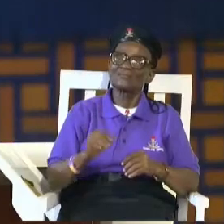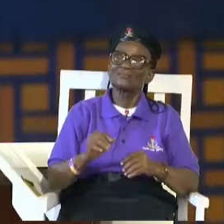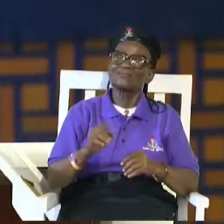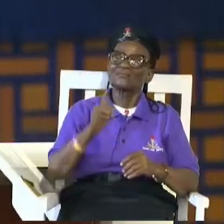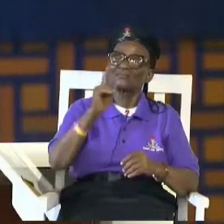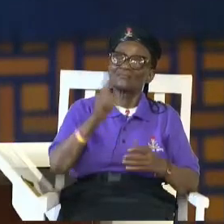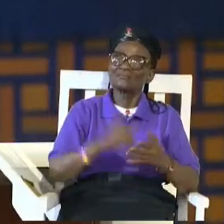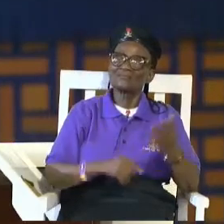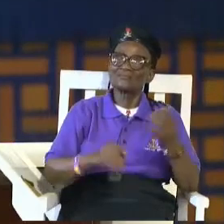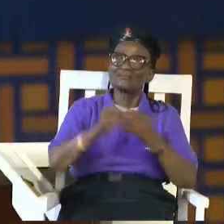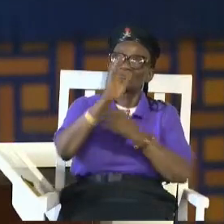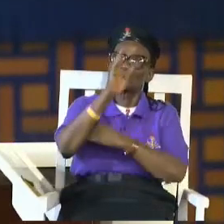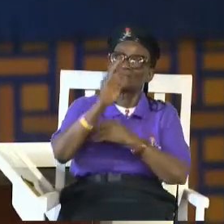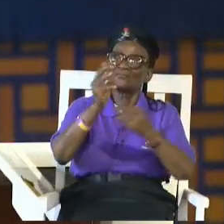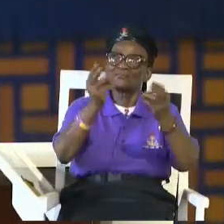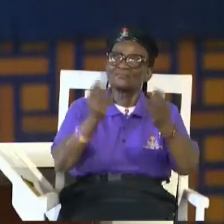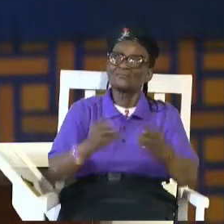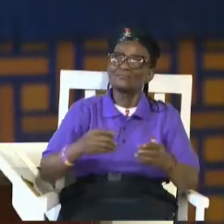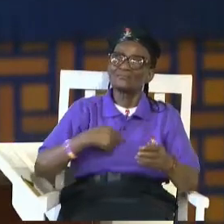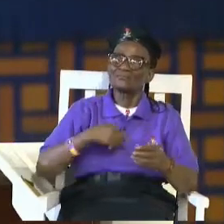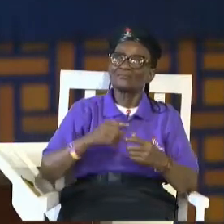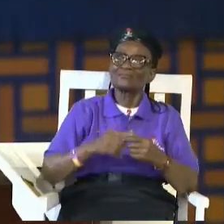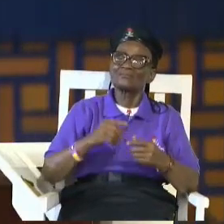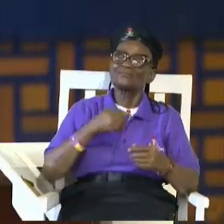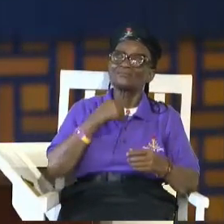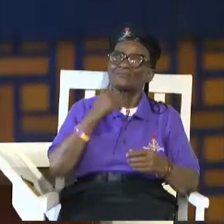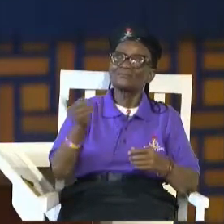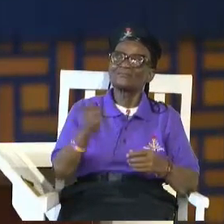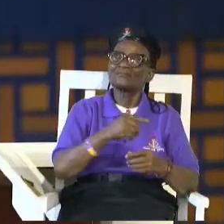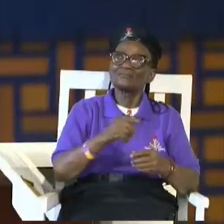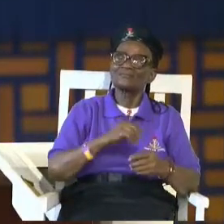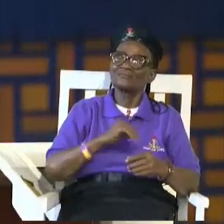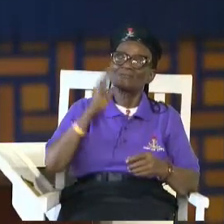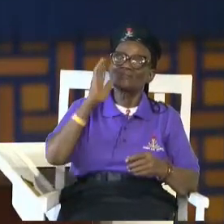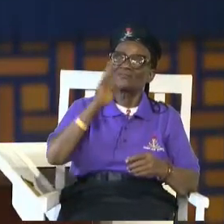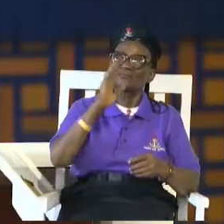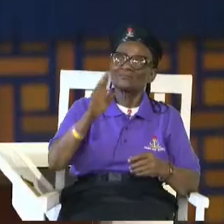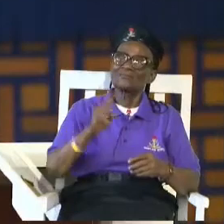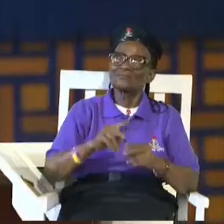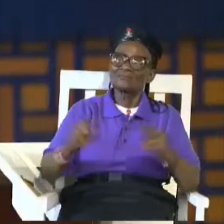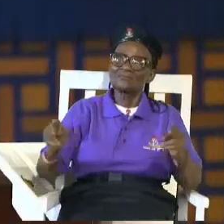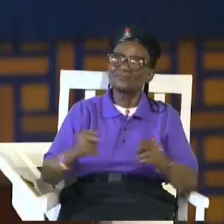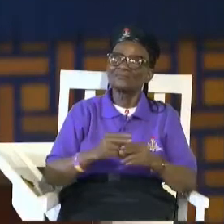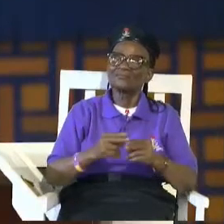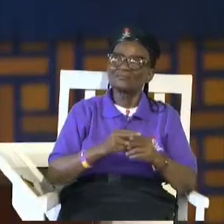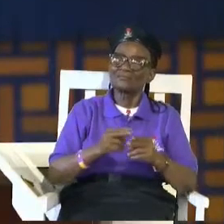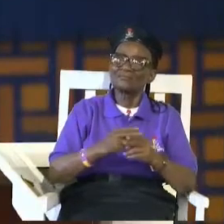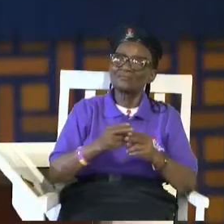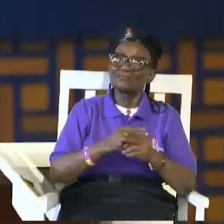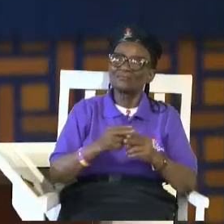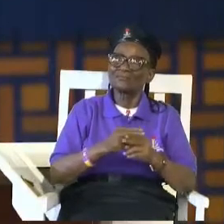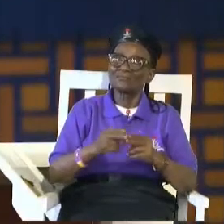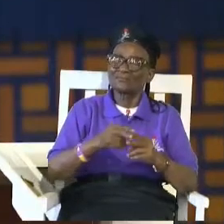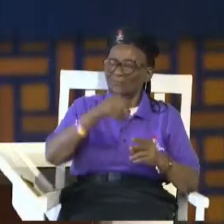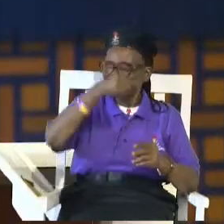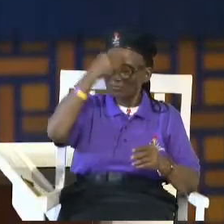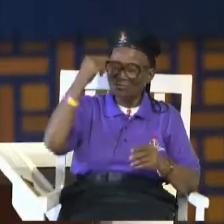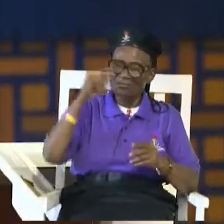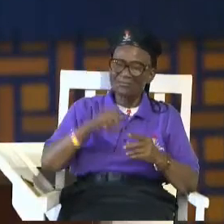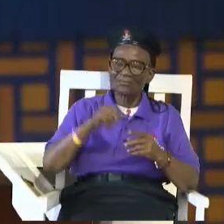What God wants me to tell you very, very briefly, I'll be very brief tonight because tonight,